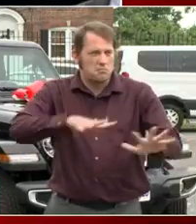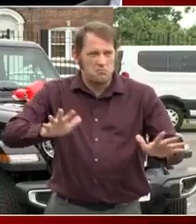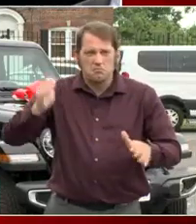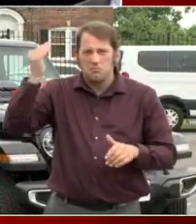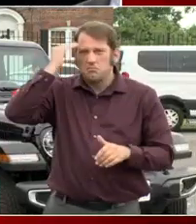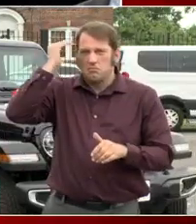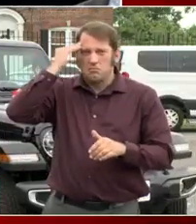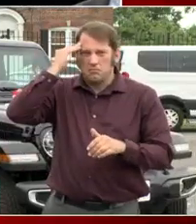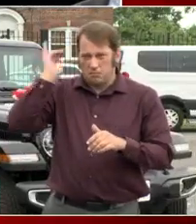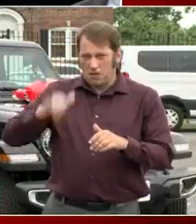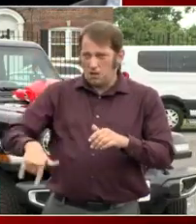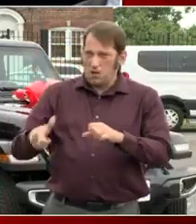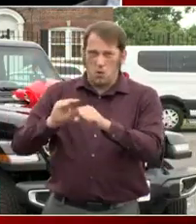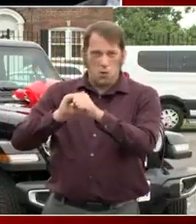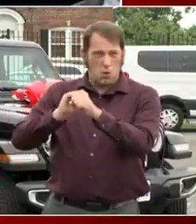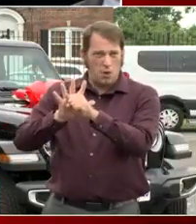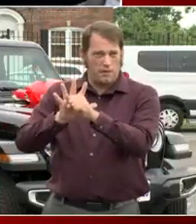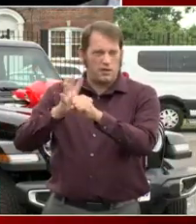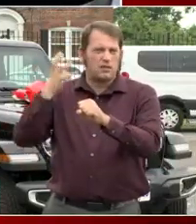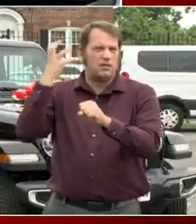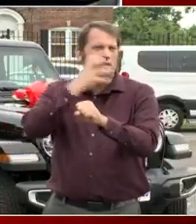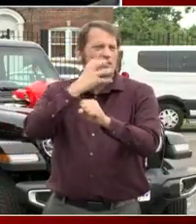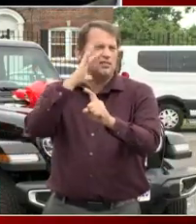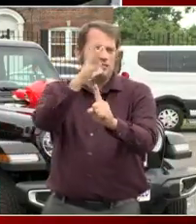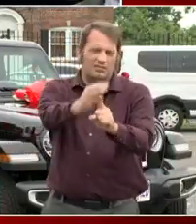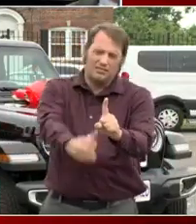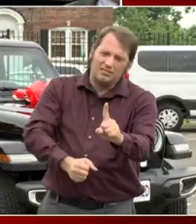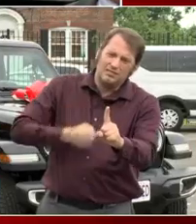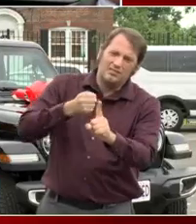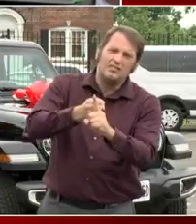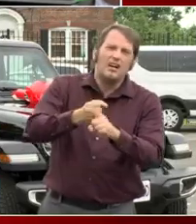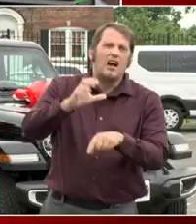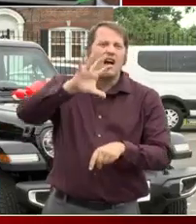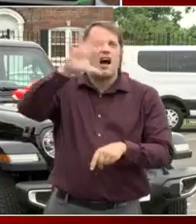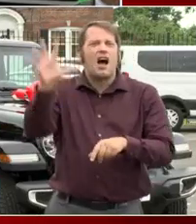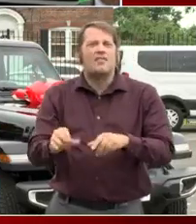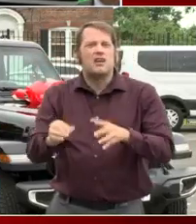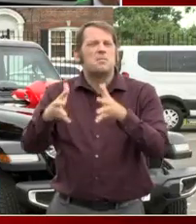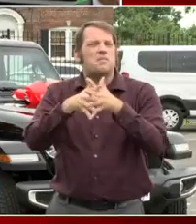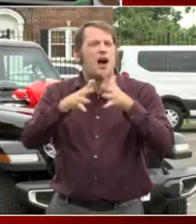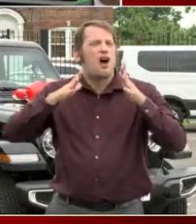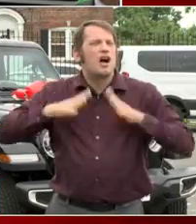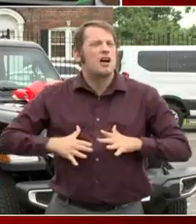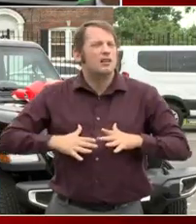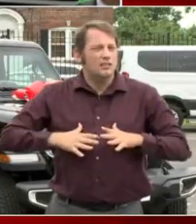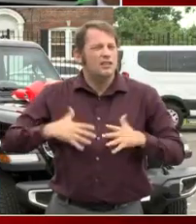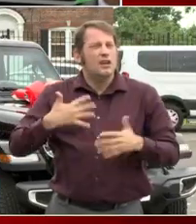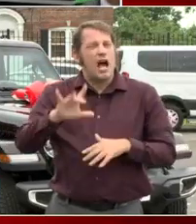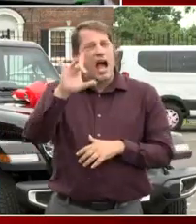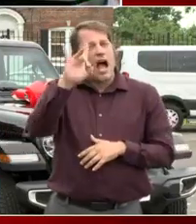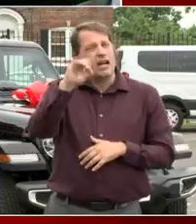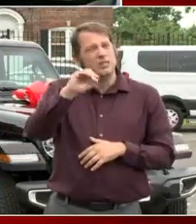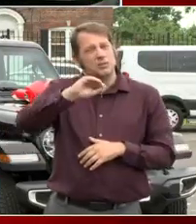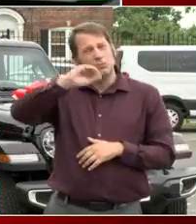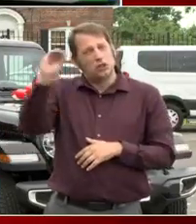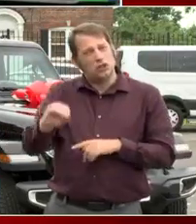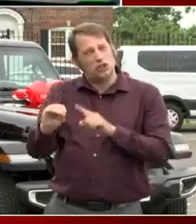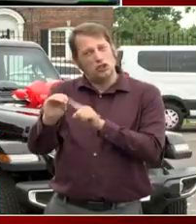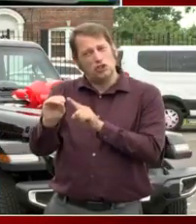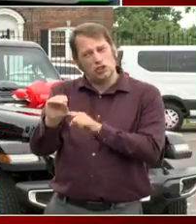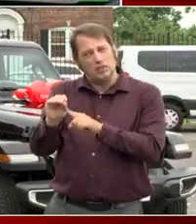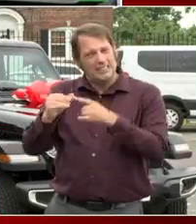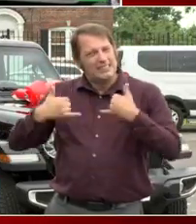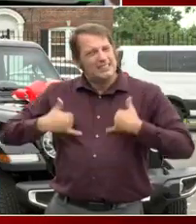has had on African Americans. We know that 80% of the people who are still getting COVID are